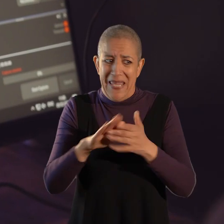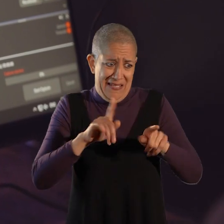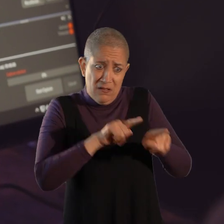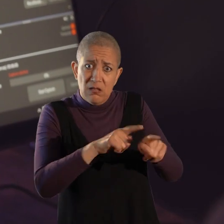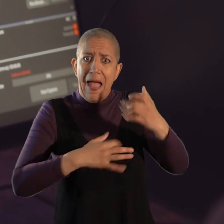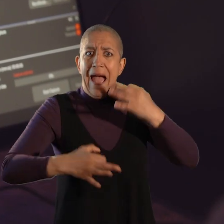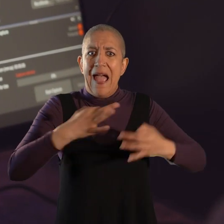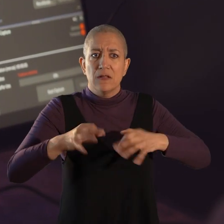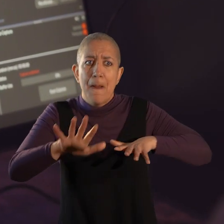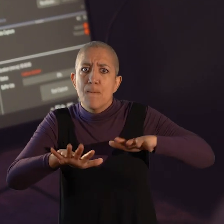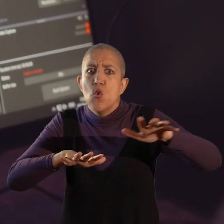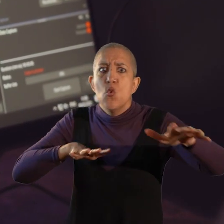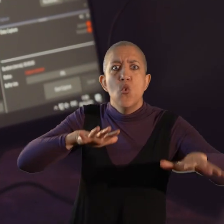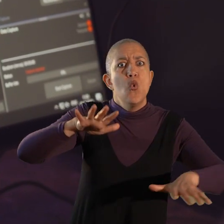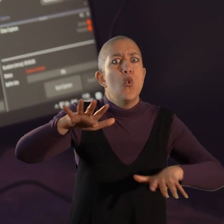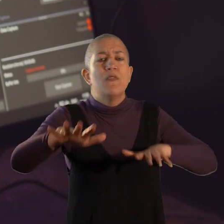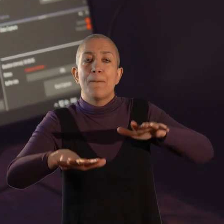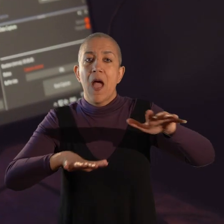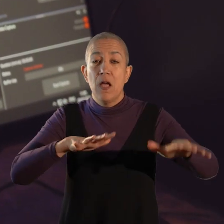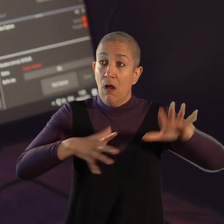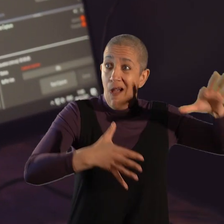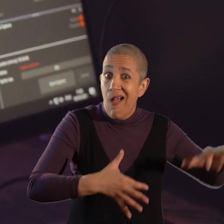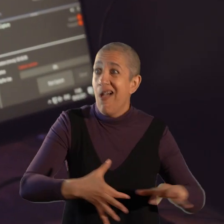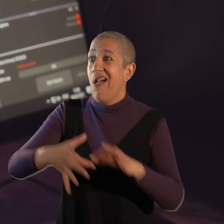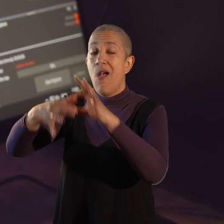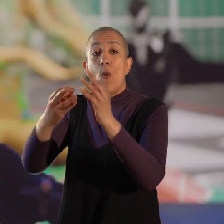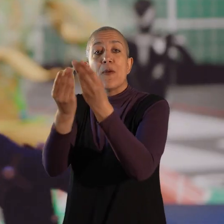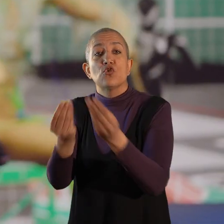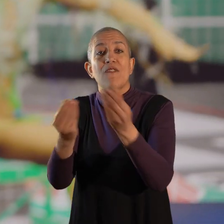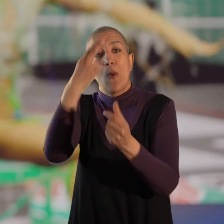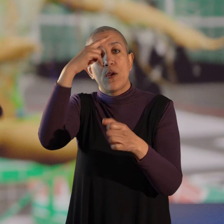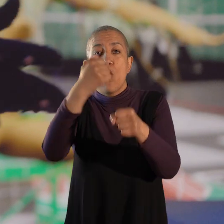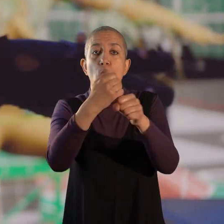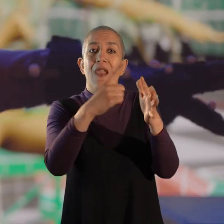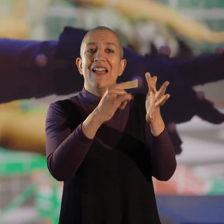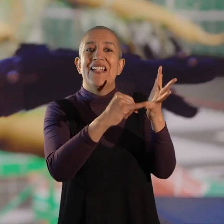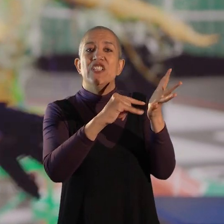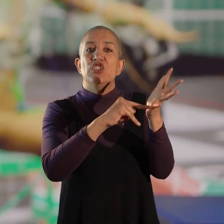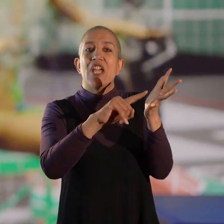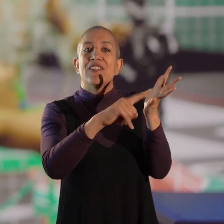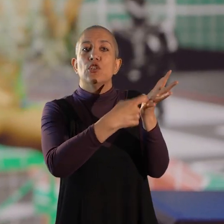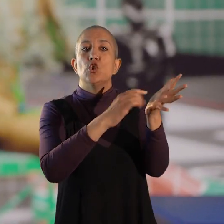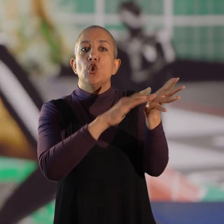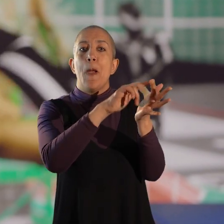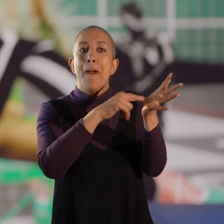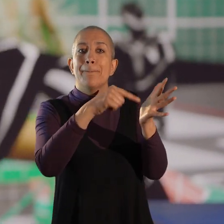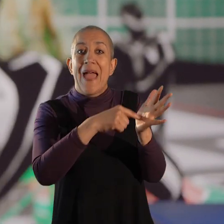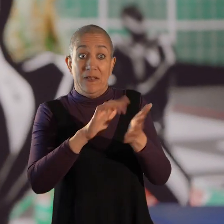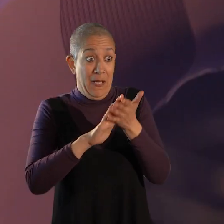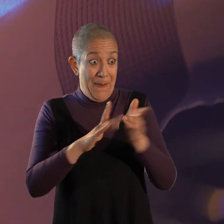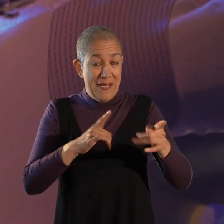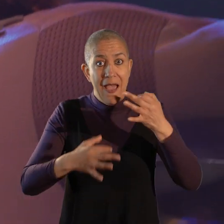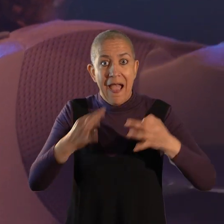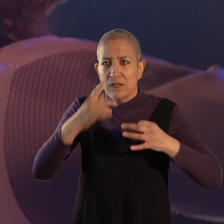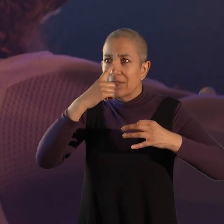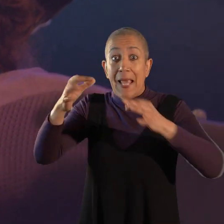as well. We are able to take the movements of the actors in the motion capture with an amazing piece of software called Gestrament, and this allows